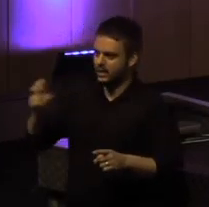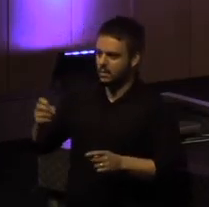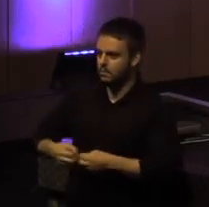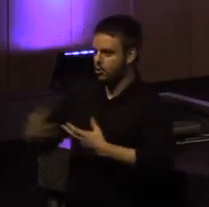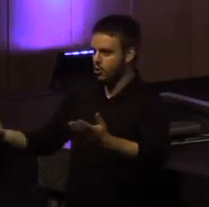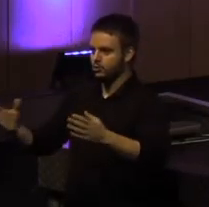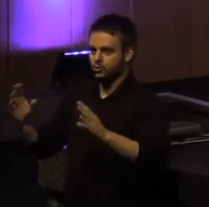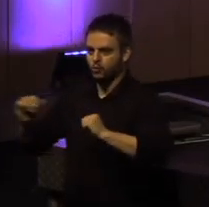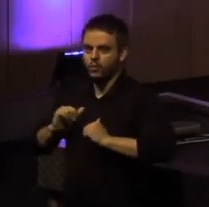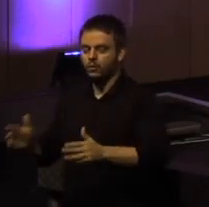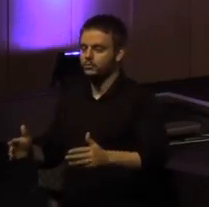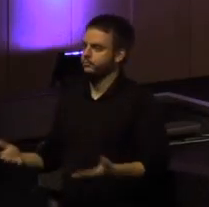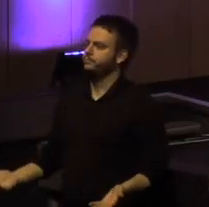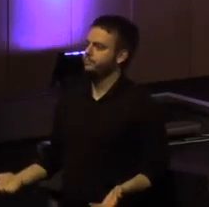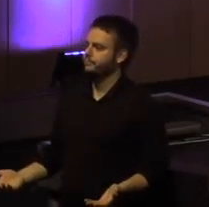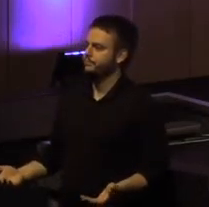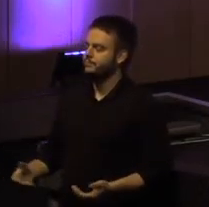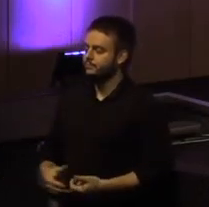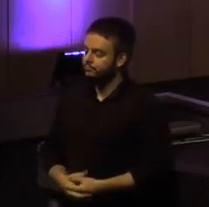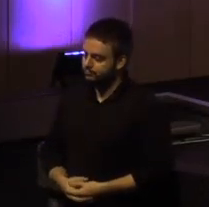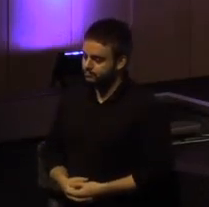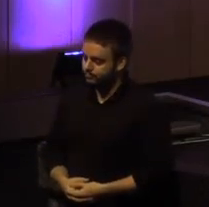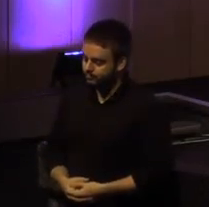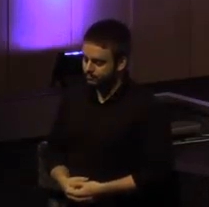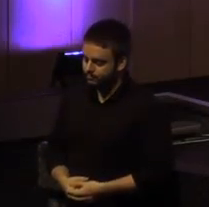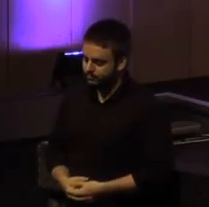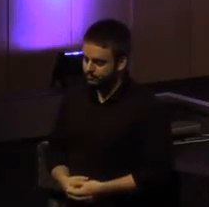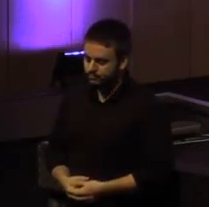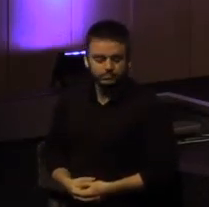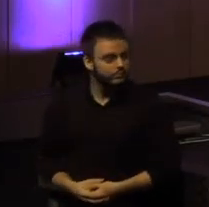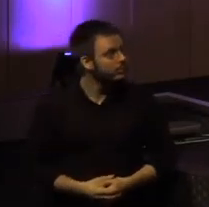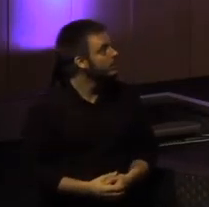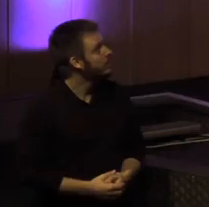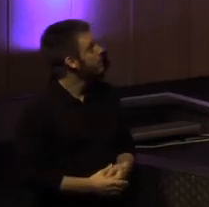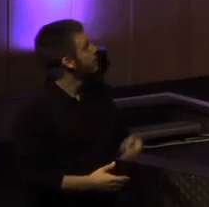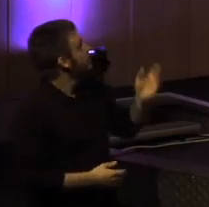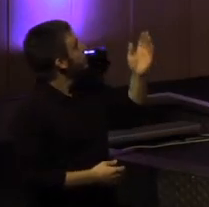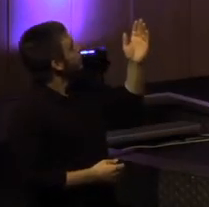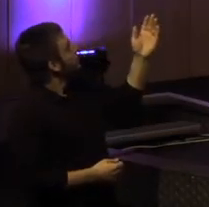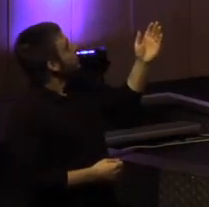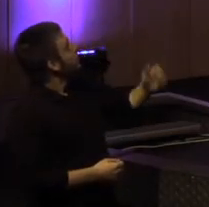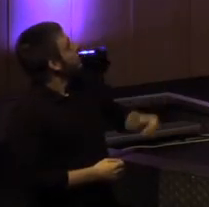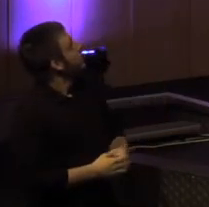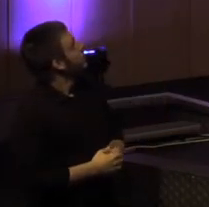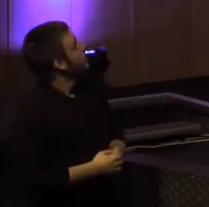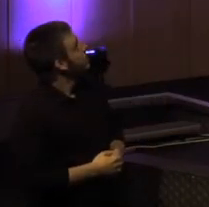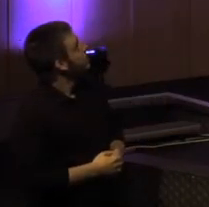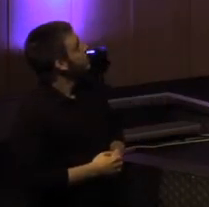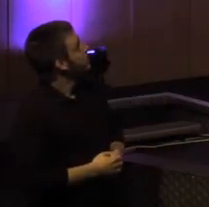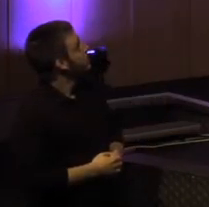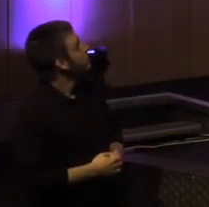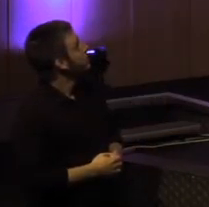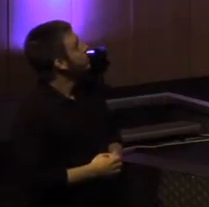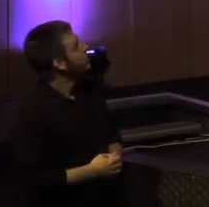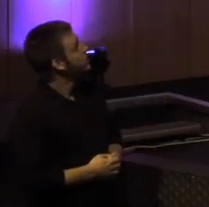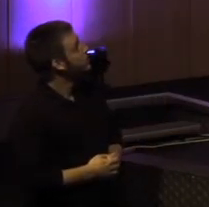weapon until they needed to fit the story that he shot himself in the face. The